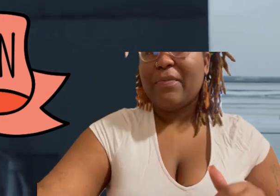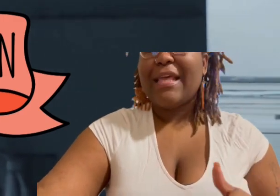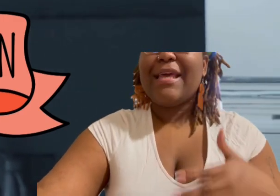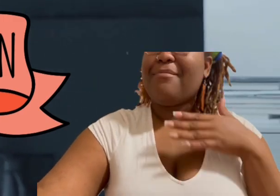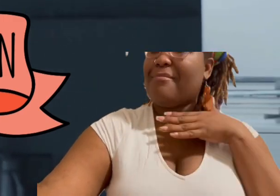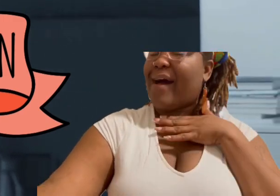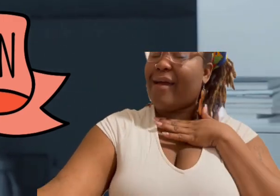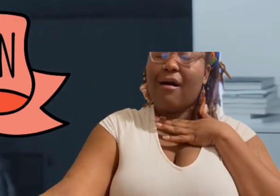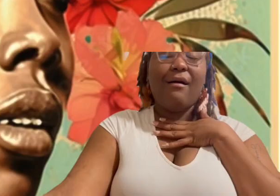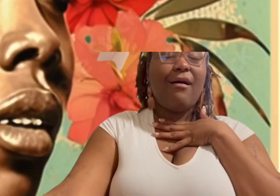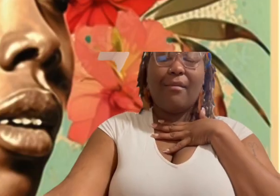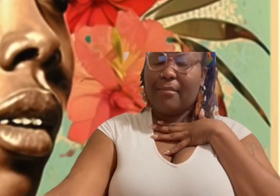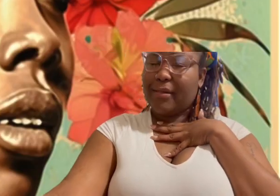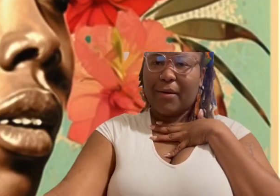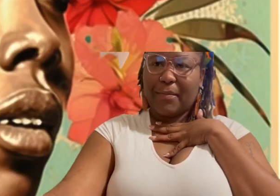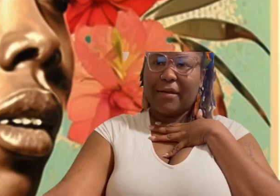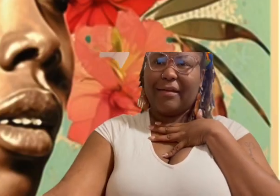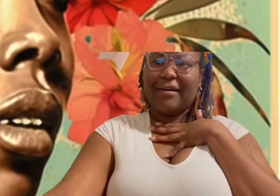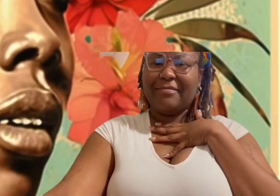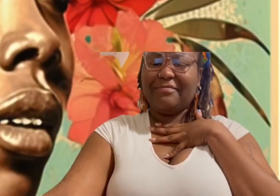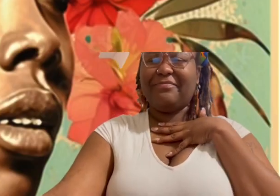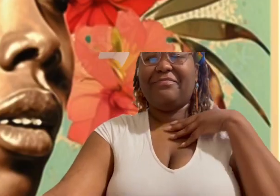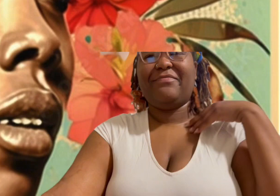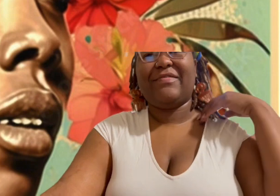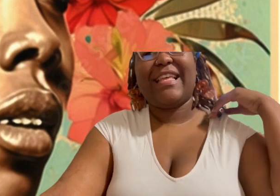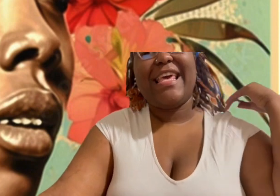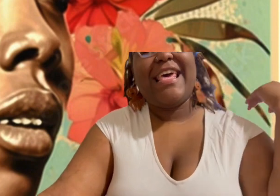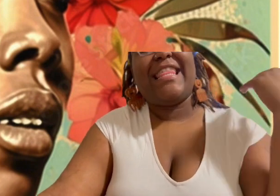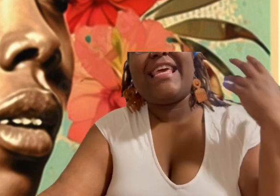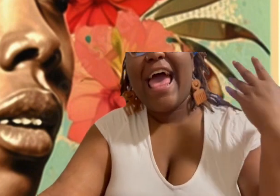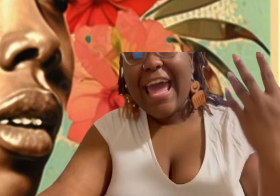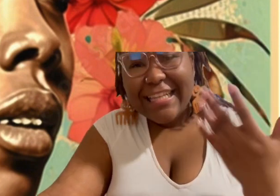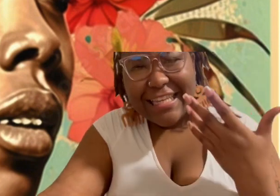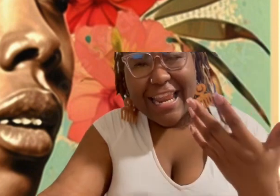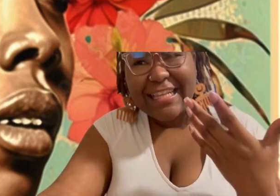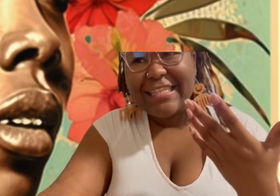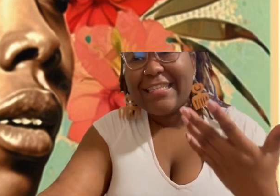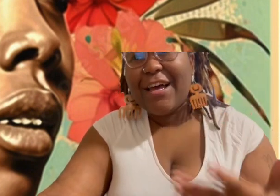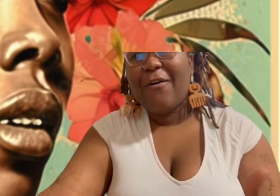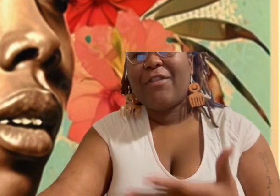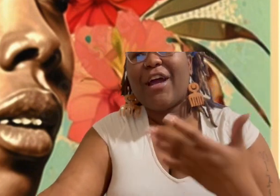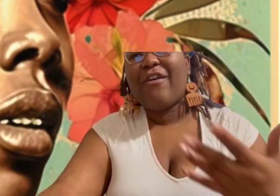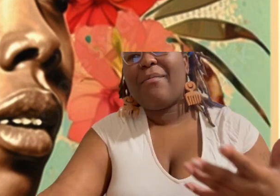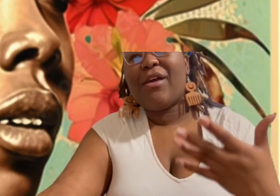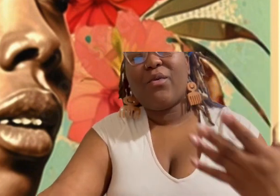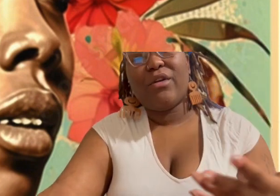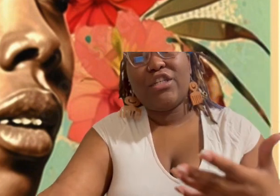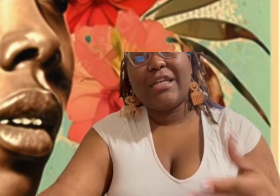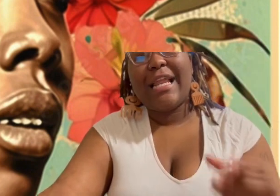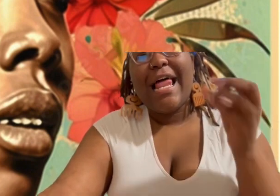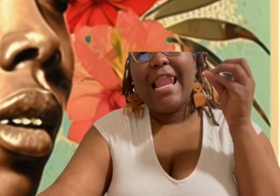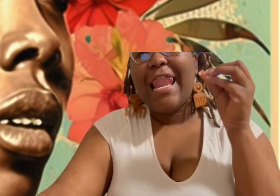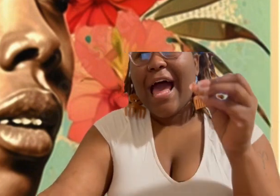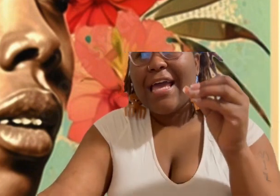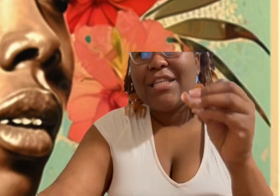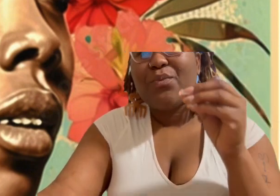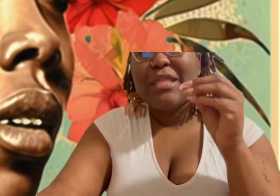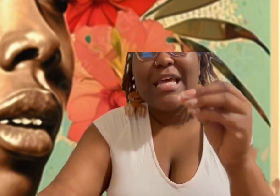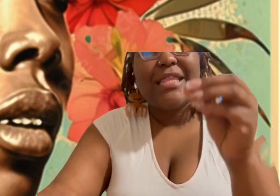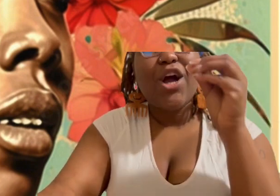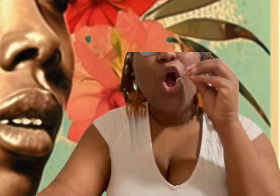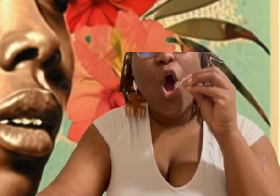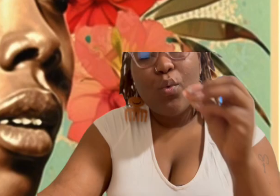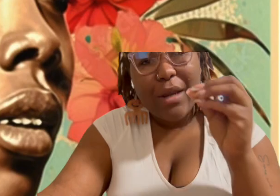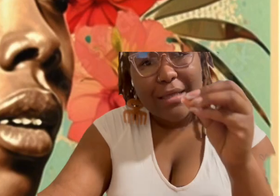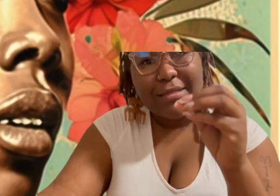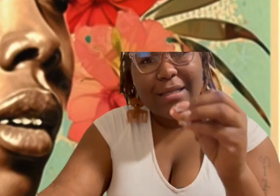Conclusively, in my humble opinion, the excellence of the Caribbean region lies